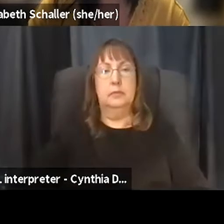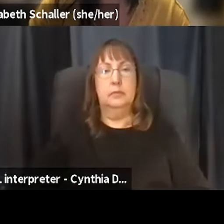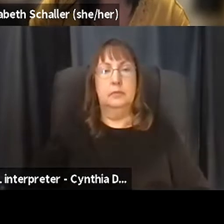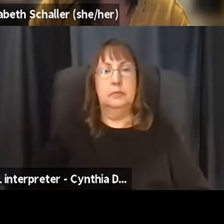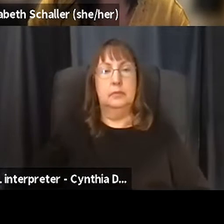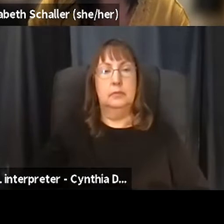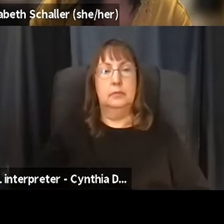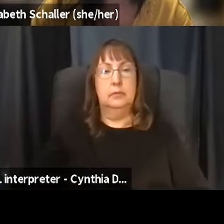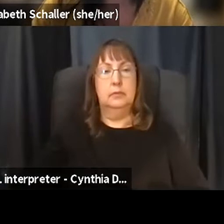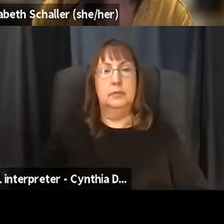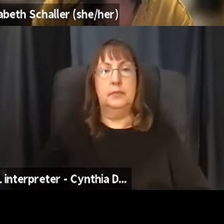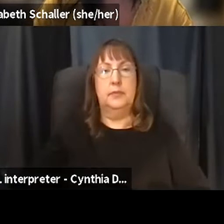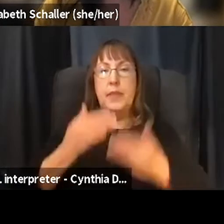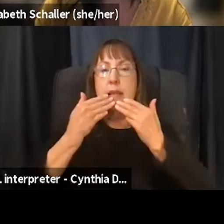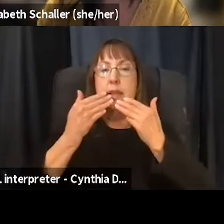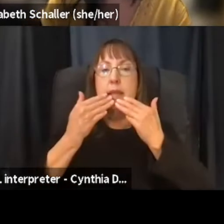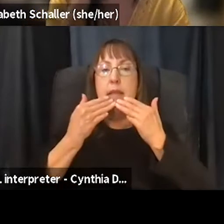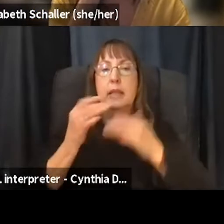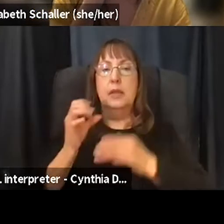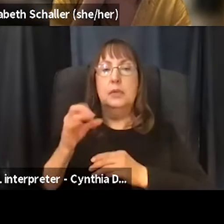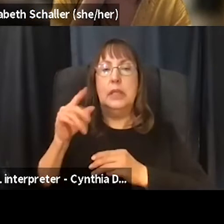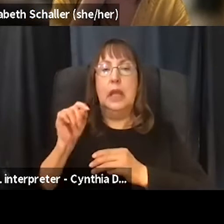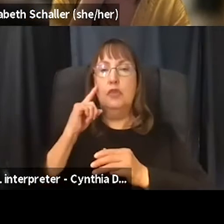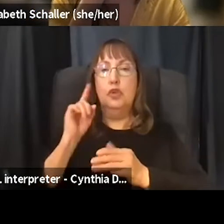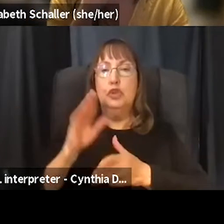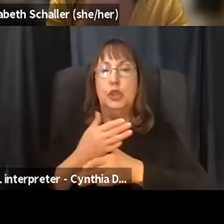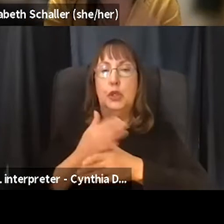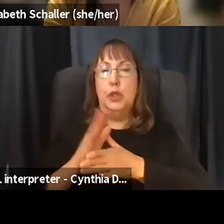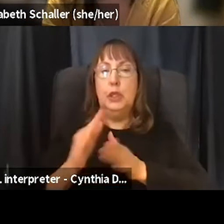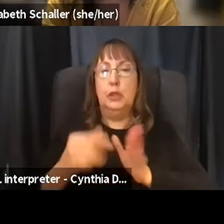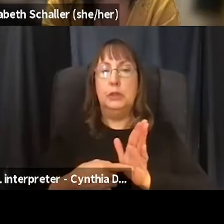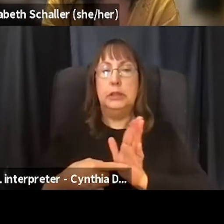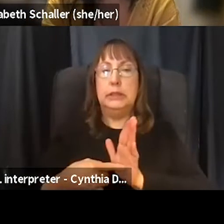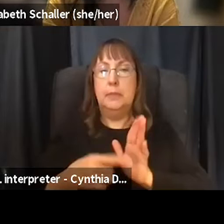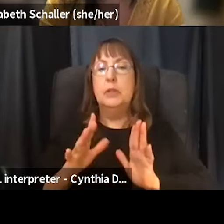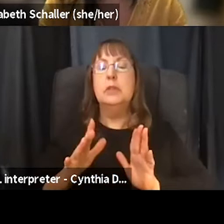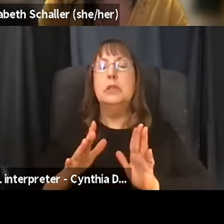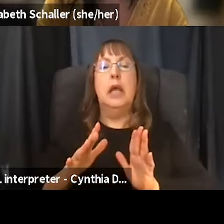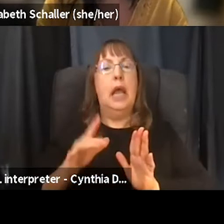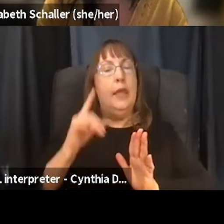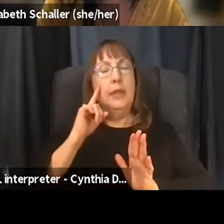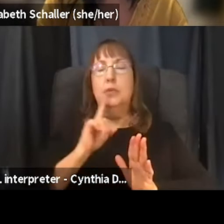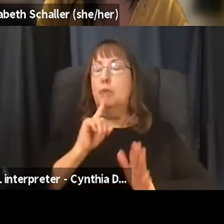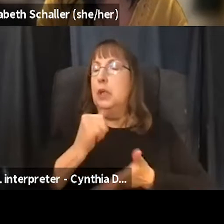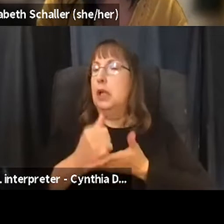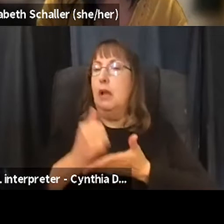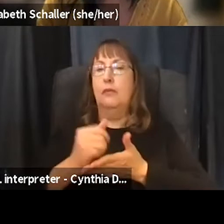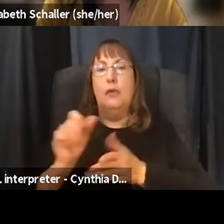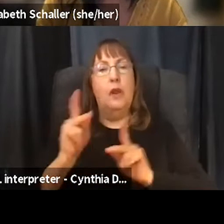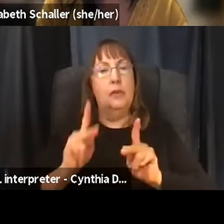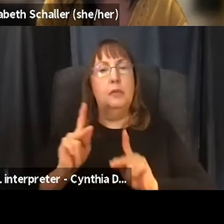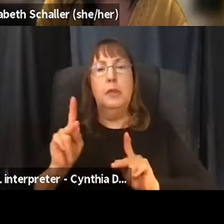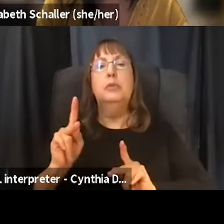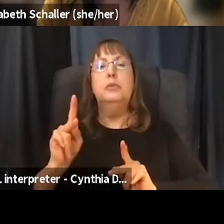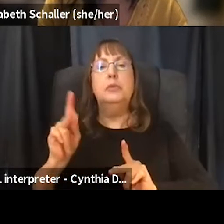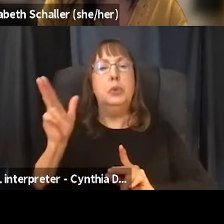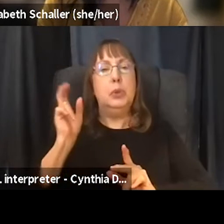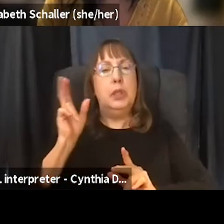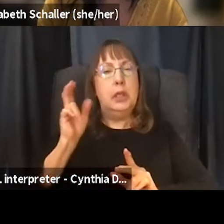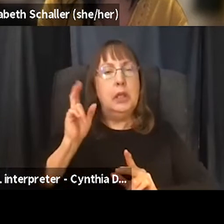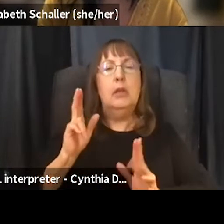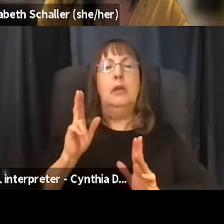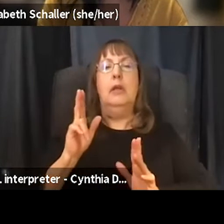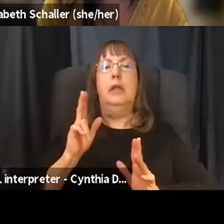Thank you, Scott, for sharing those examples. Again, I think it's so helpful for people to hear those examples, because it gives you the ideas about